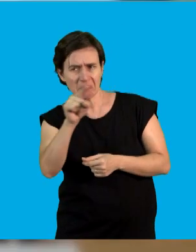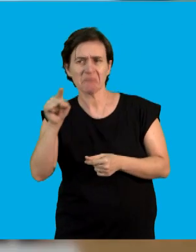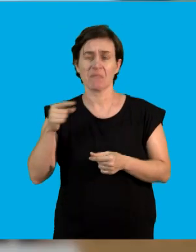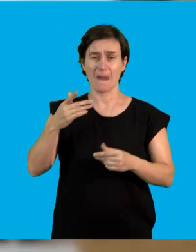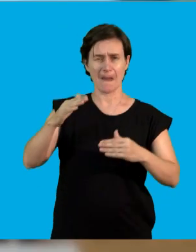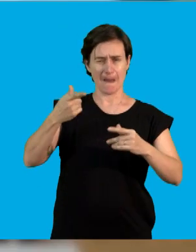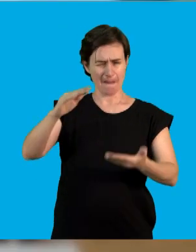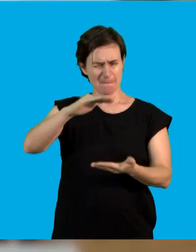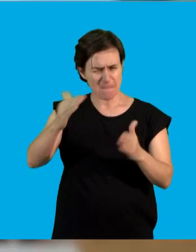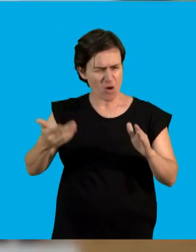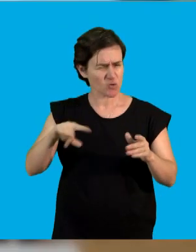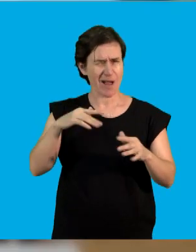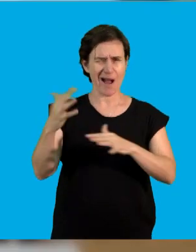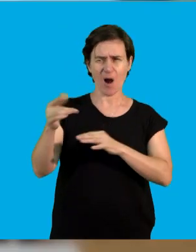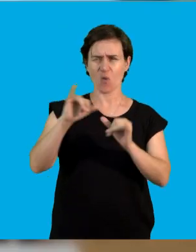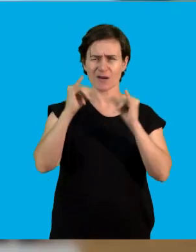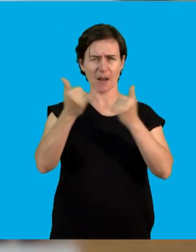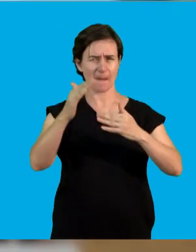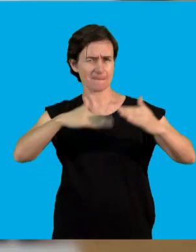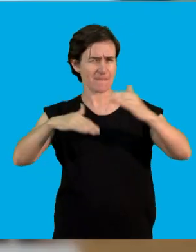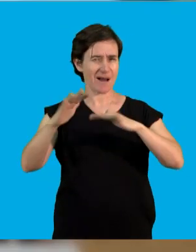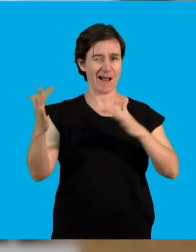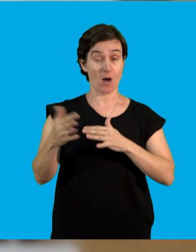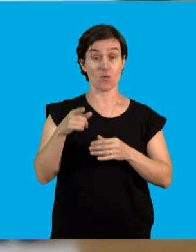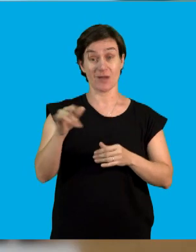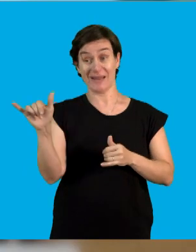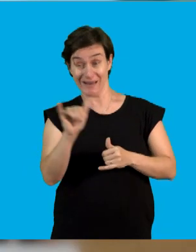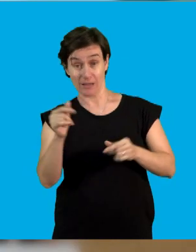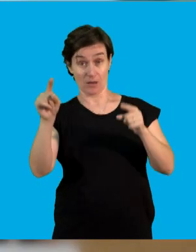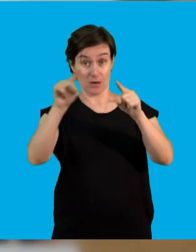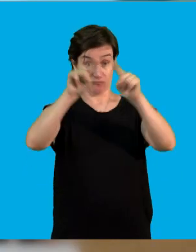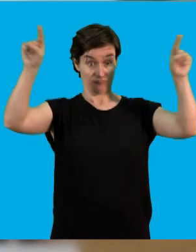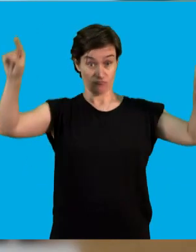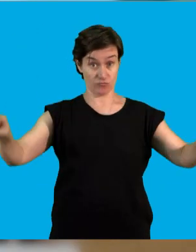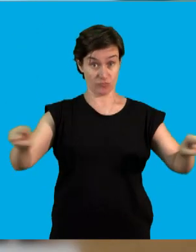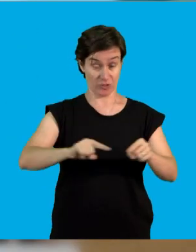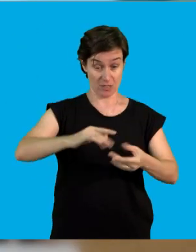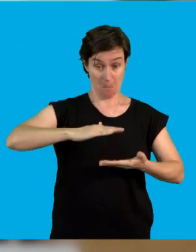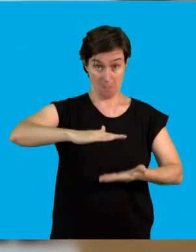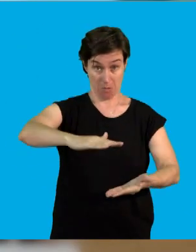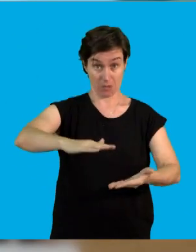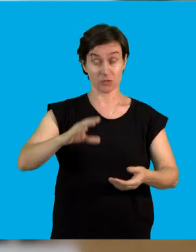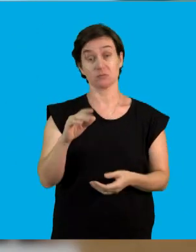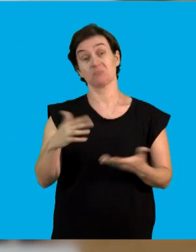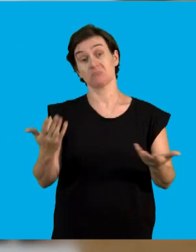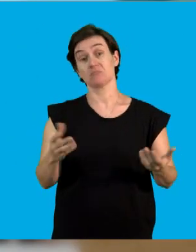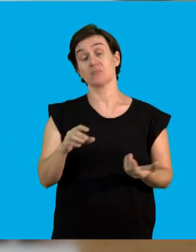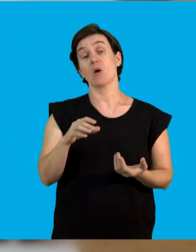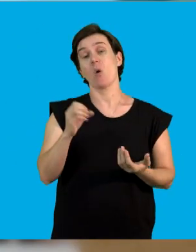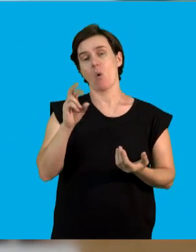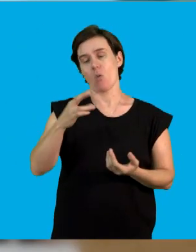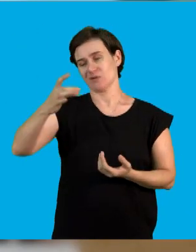that packages are some kind of rectangular box with a square base or whatever, and